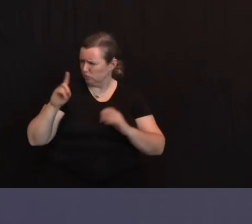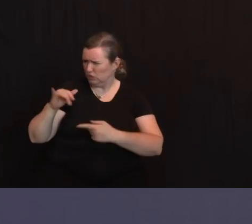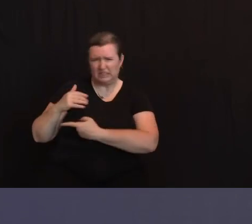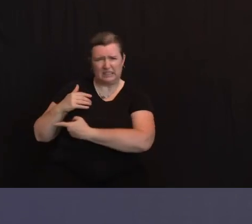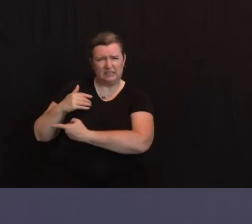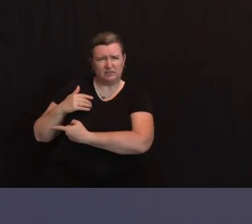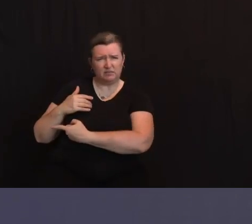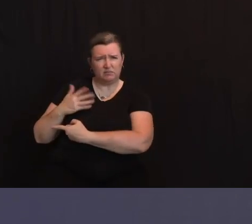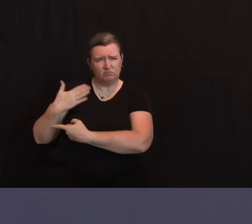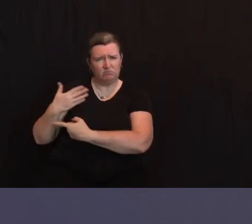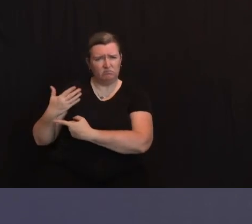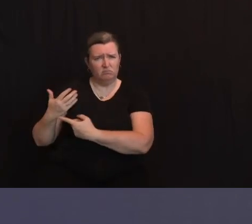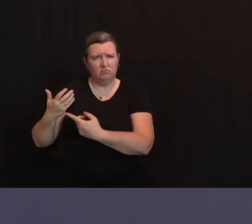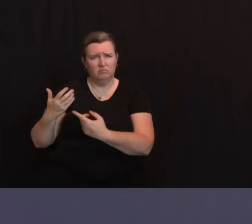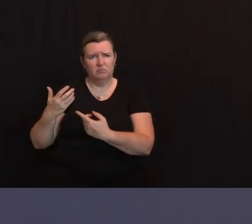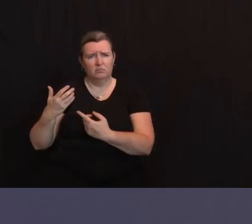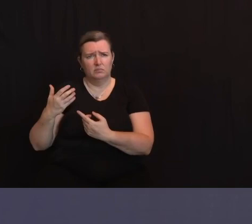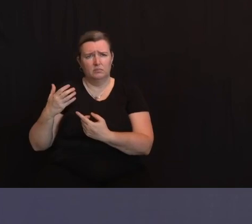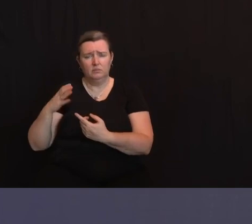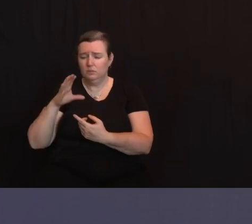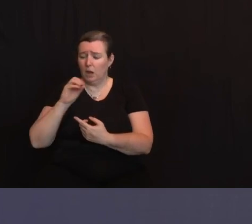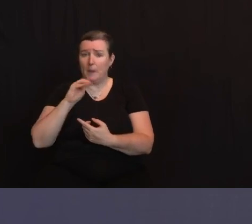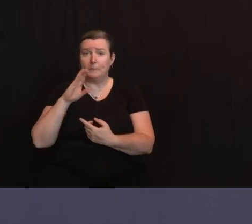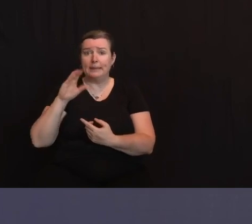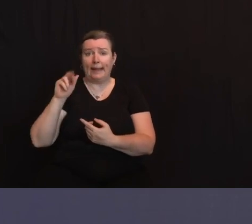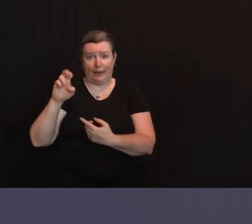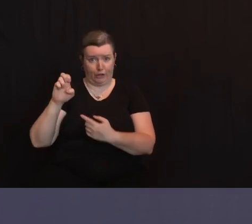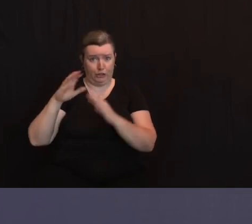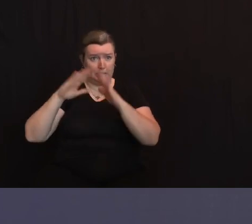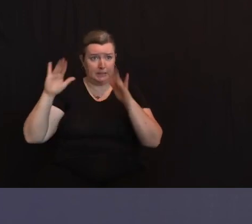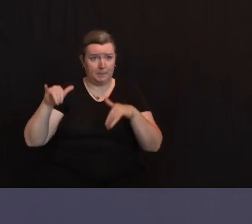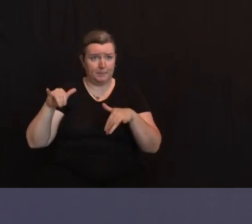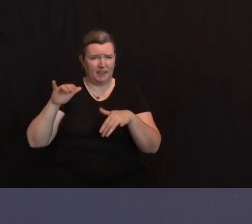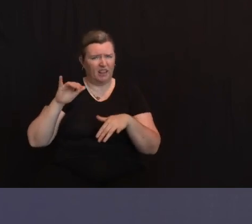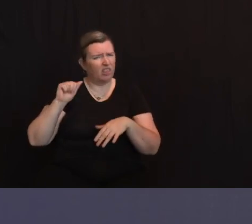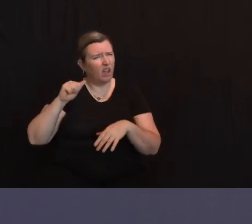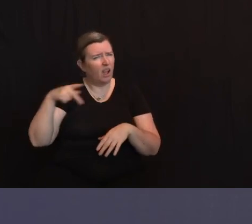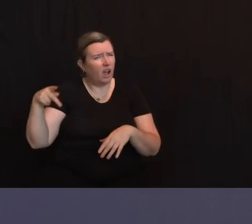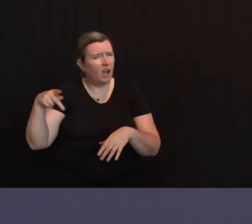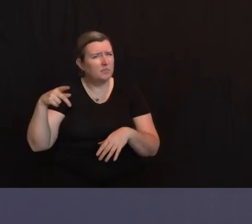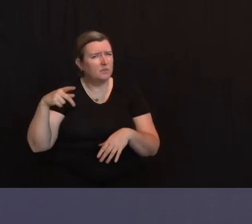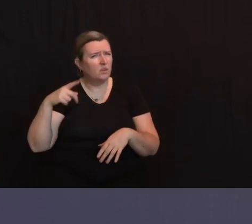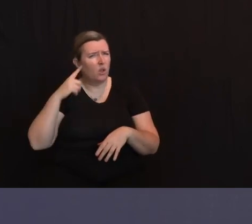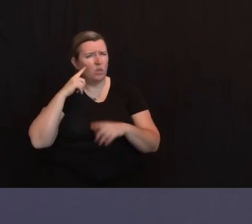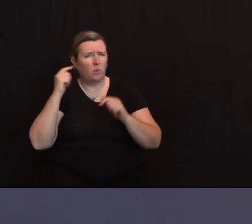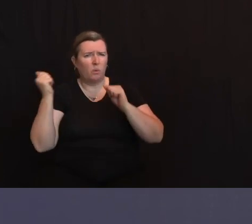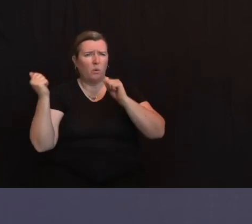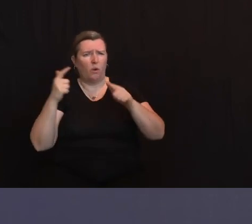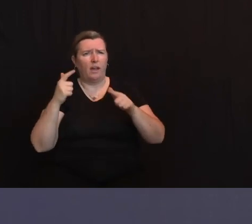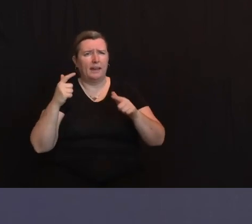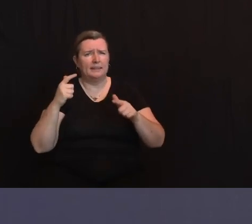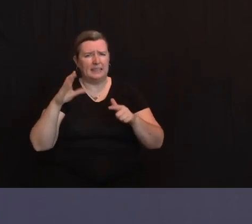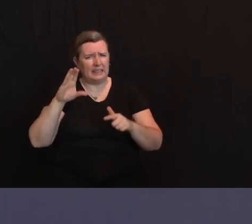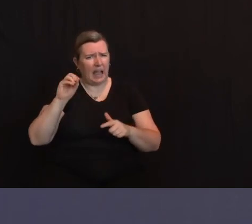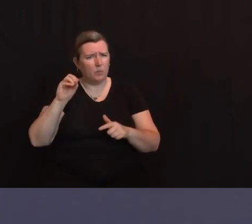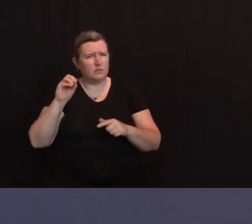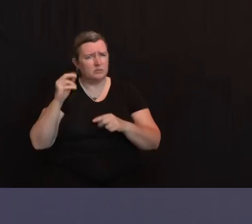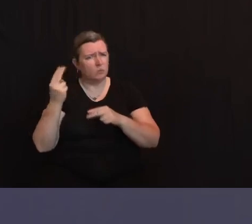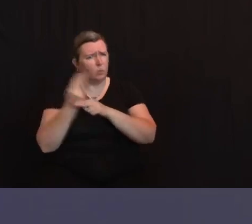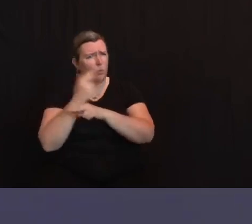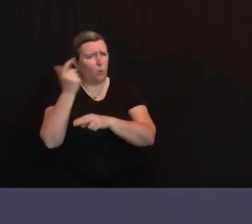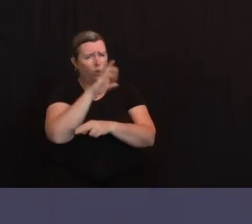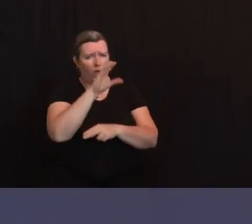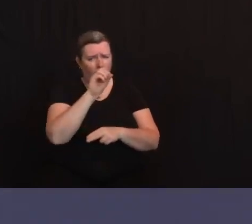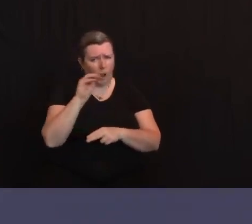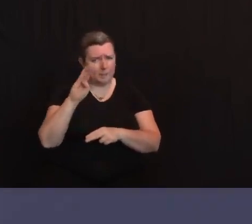ComCare platform, how many are using it? I thought it was everybody, all counties, and any other thing on data or contact tracing? All